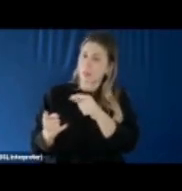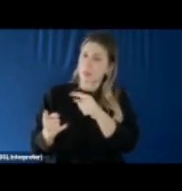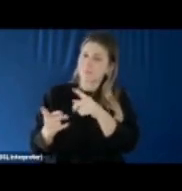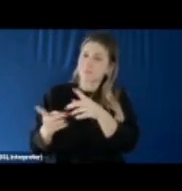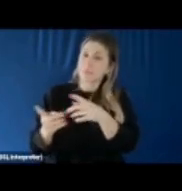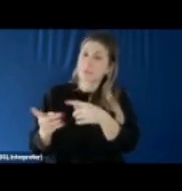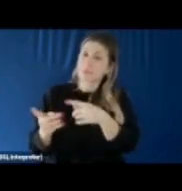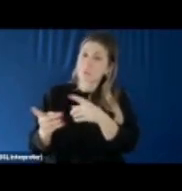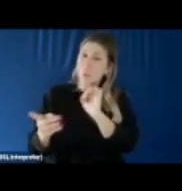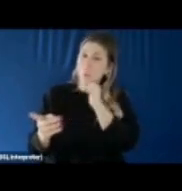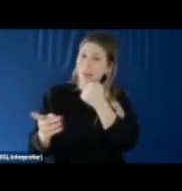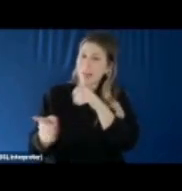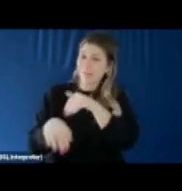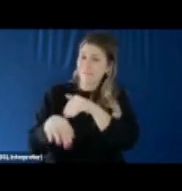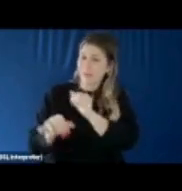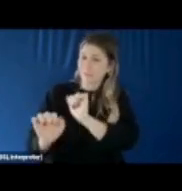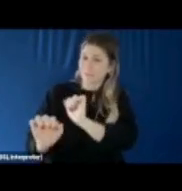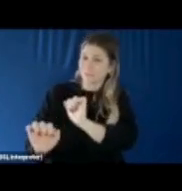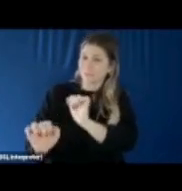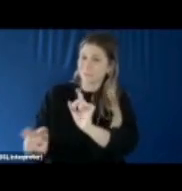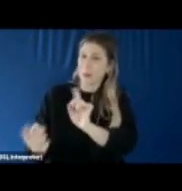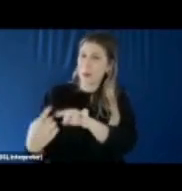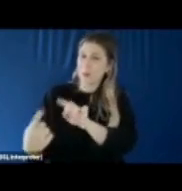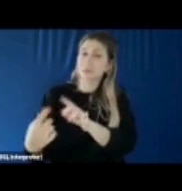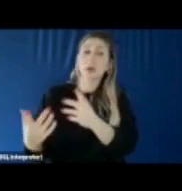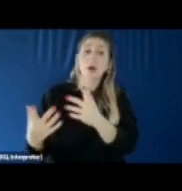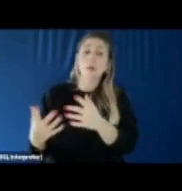So saying, okay, or thanks.